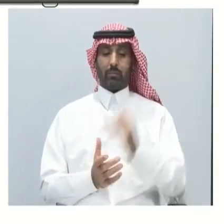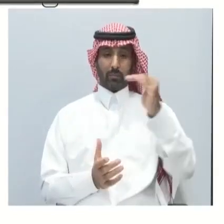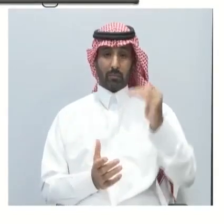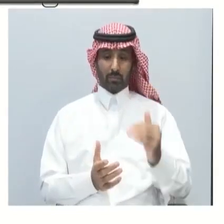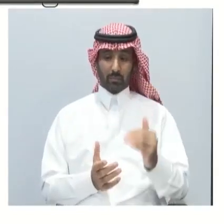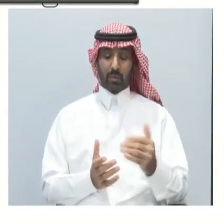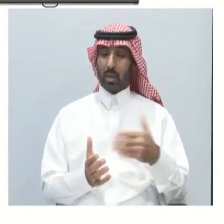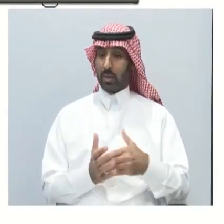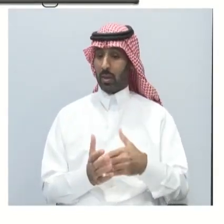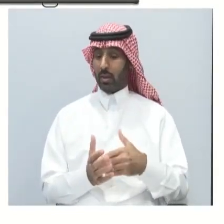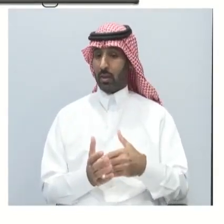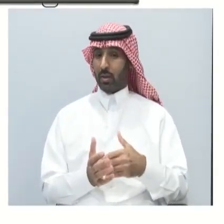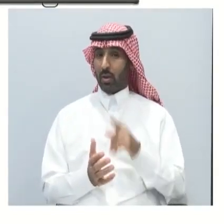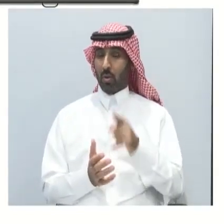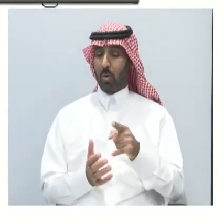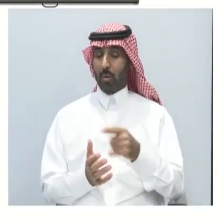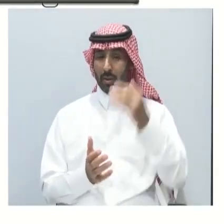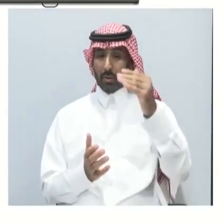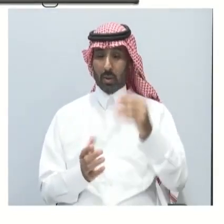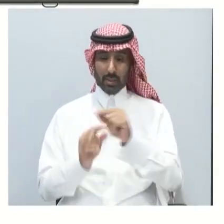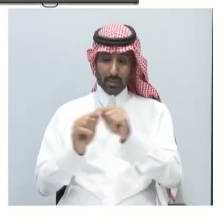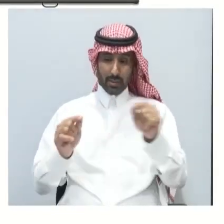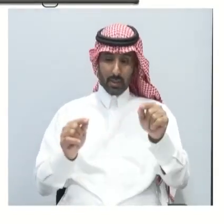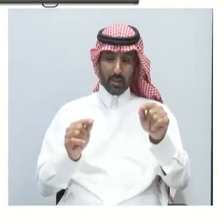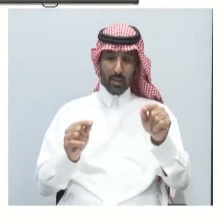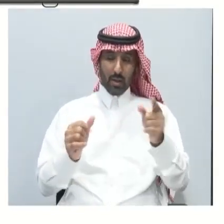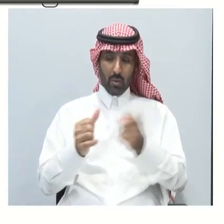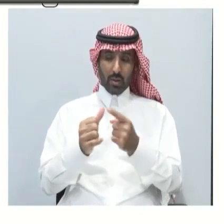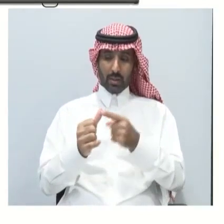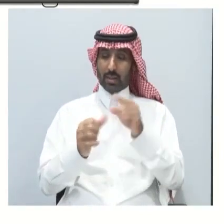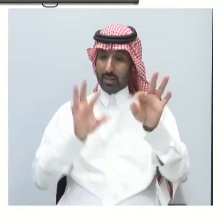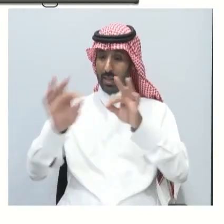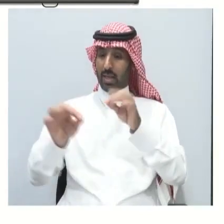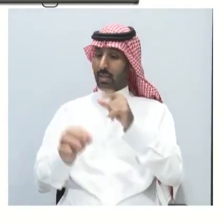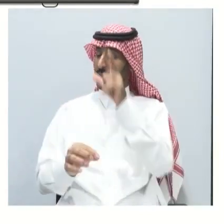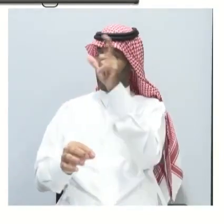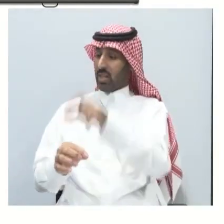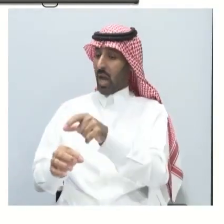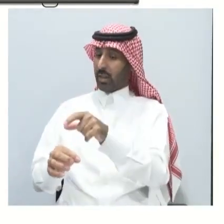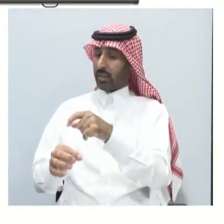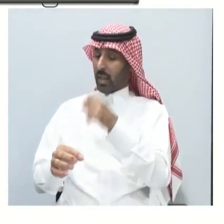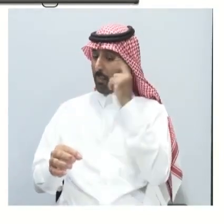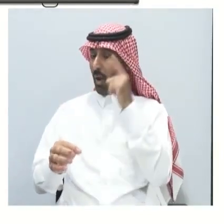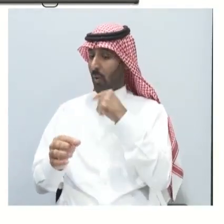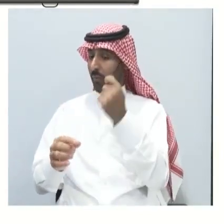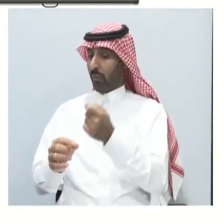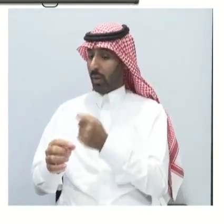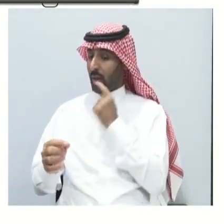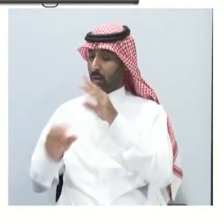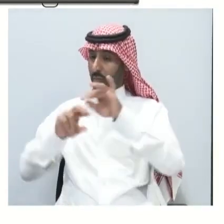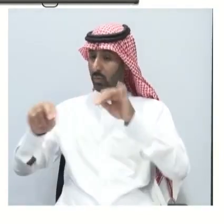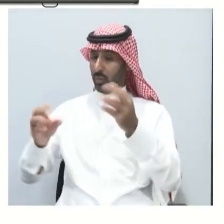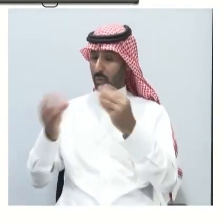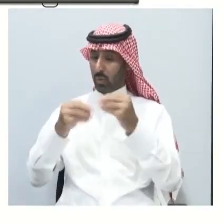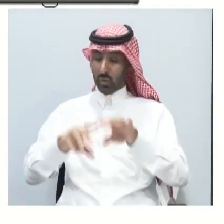Now, at the very end, we have here our outline. To select a figure, you are going to search for